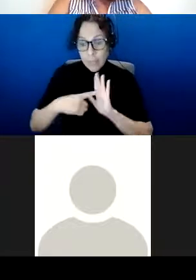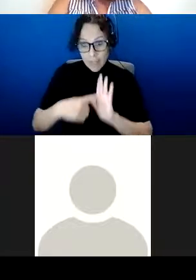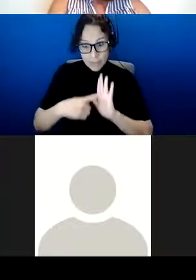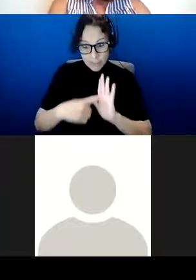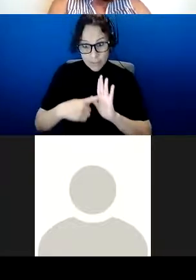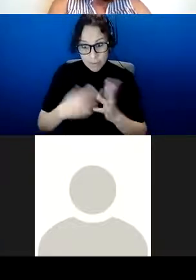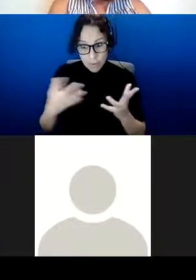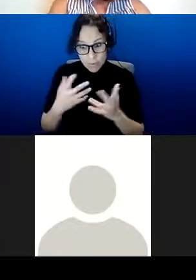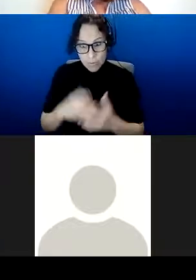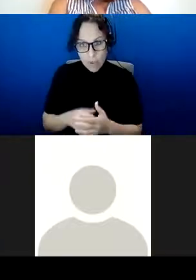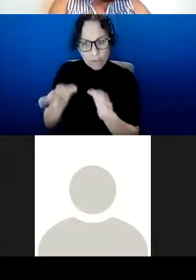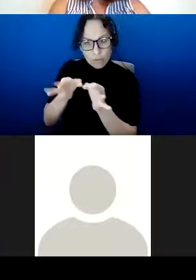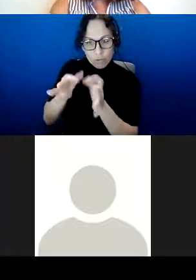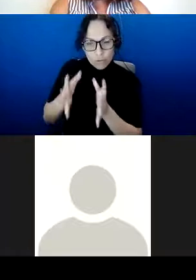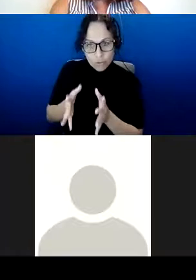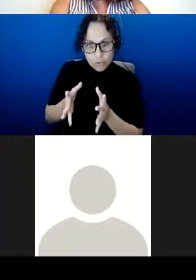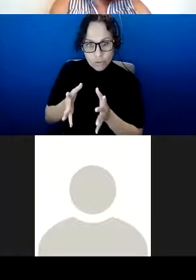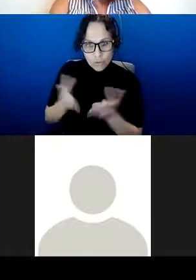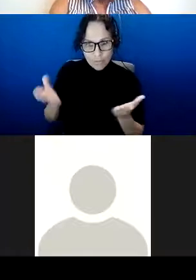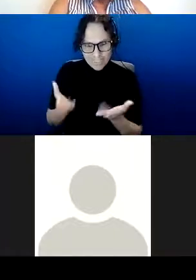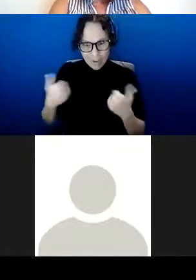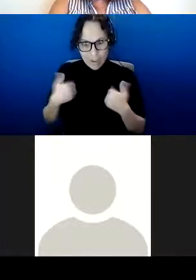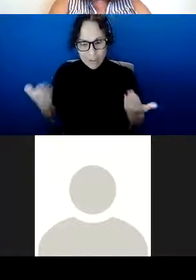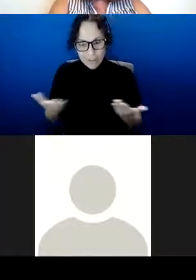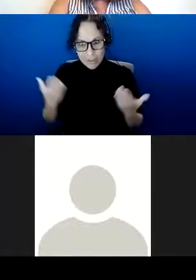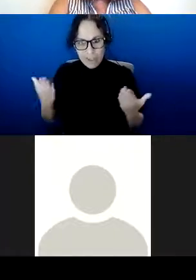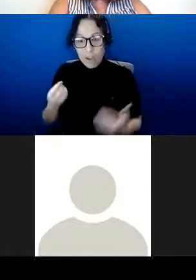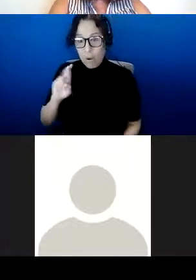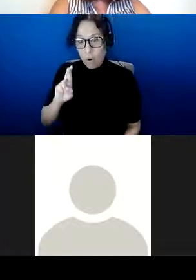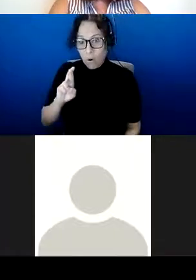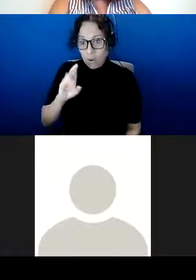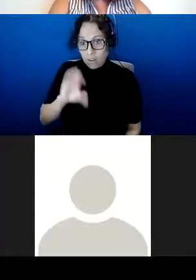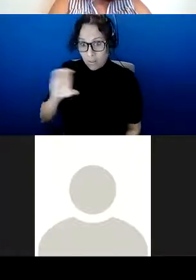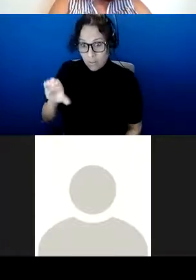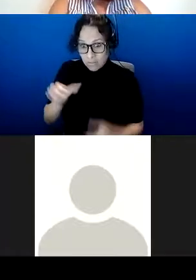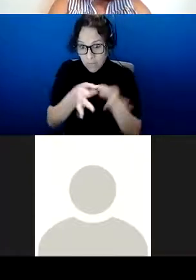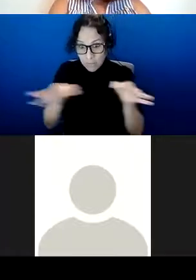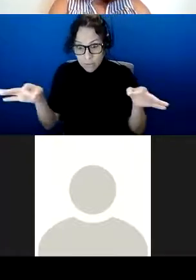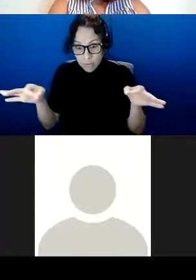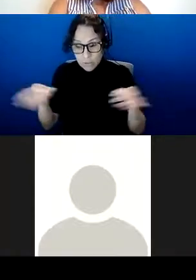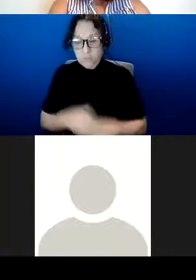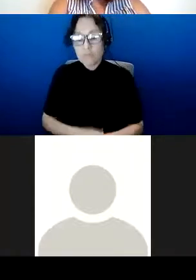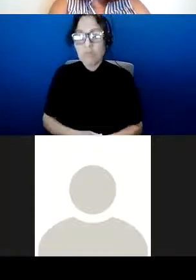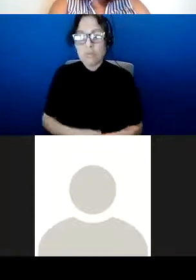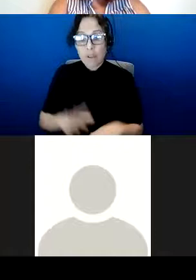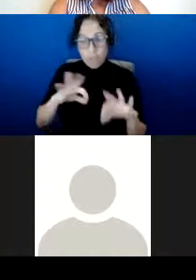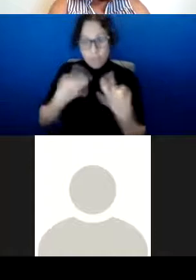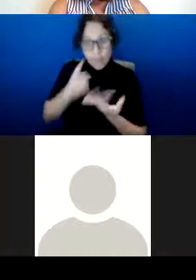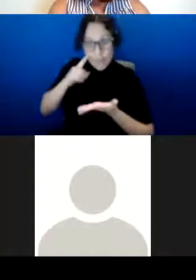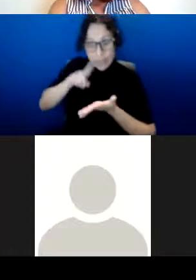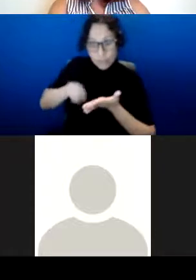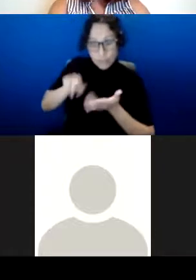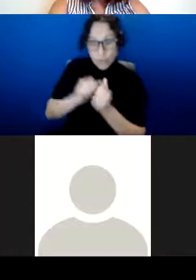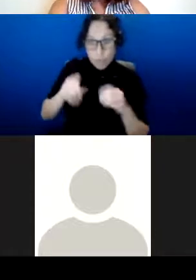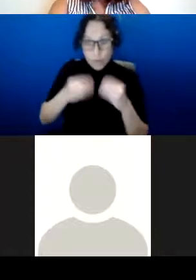be an interpreter, as we have here, or closed captions. Family can check in with the